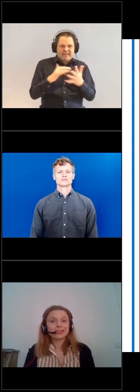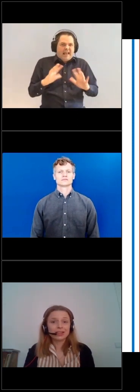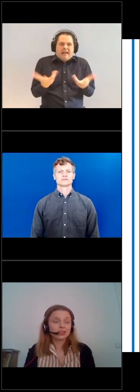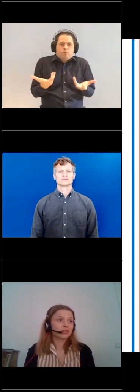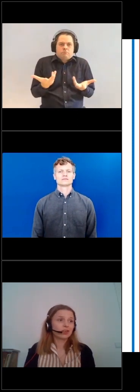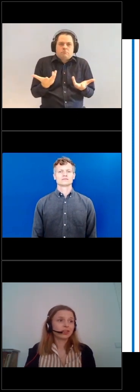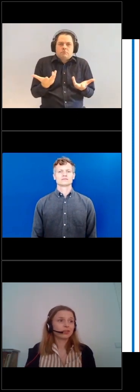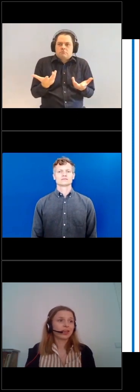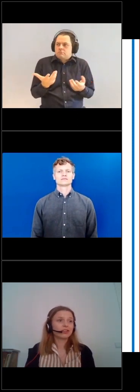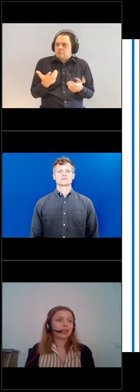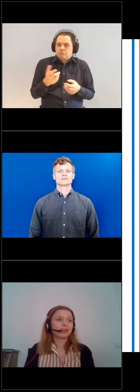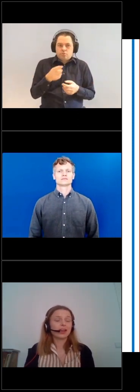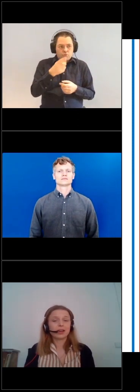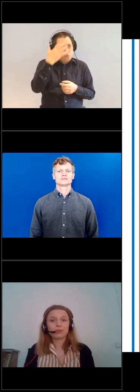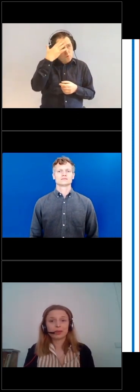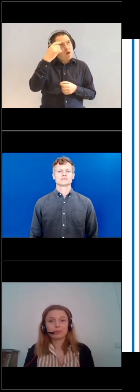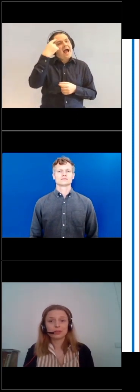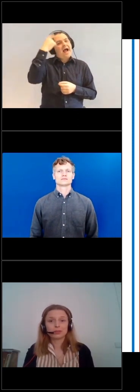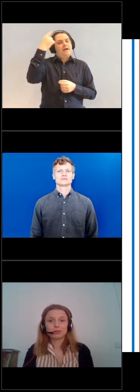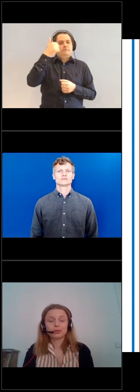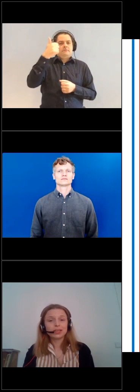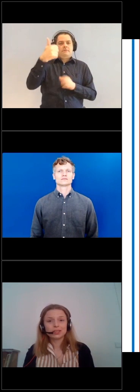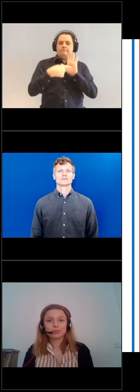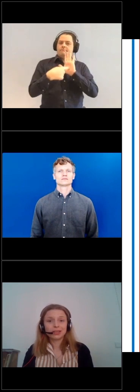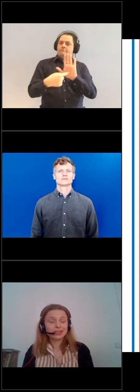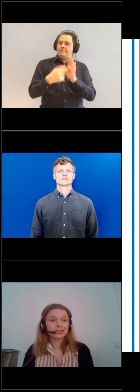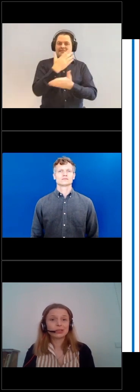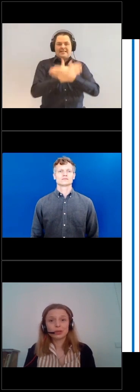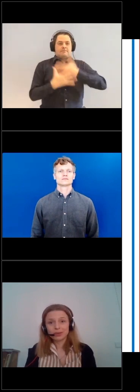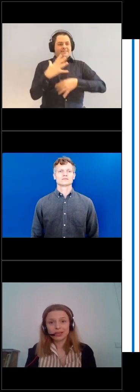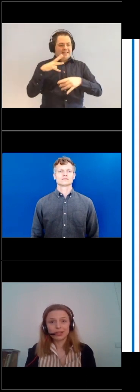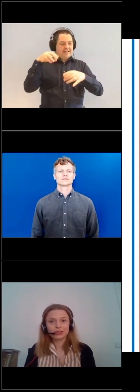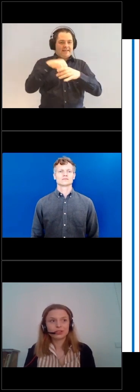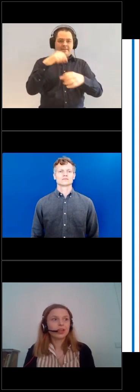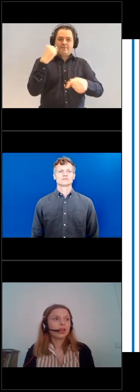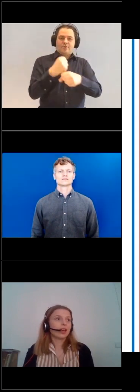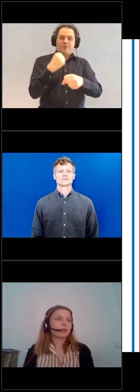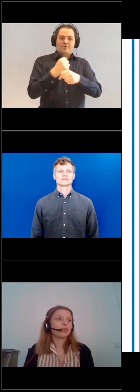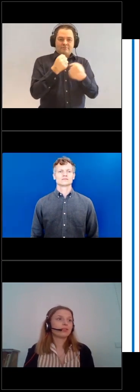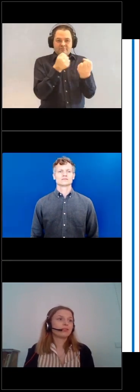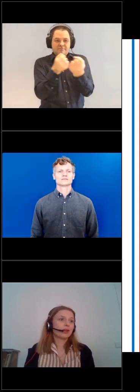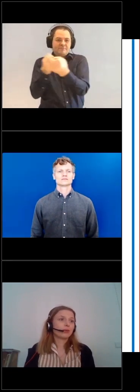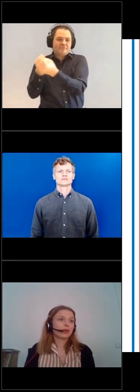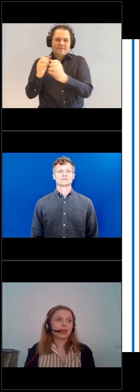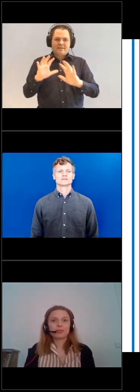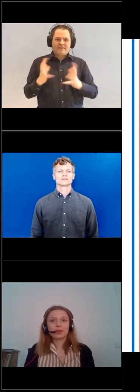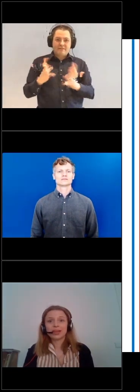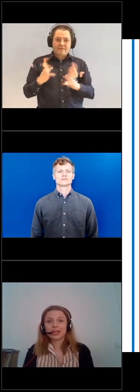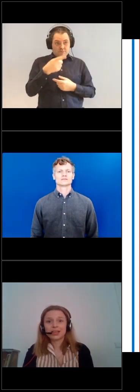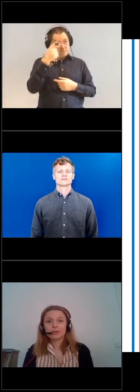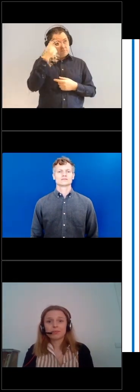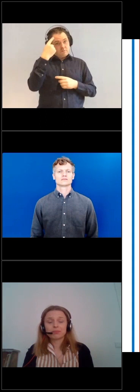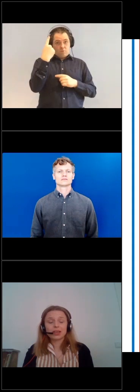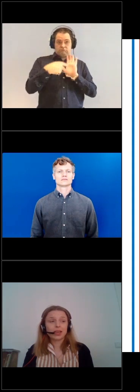any success stories you can share where persons with disabilities could be included, even though there